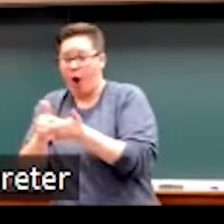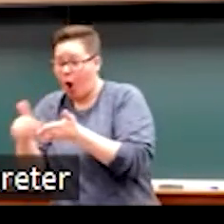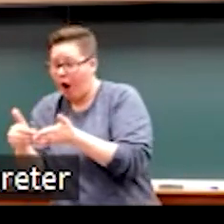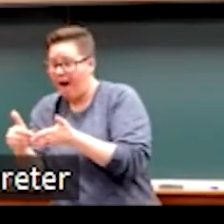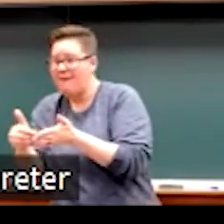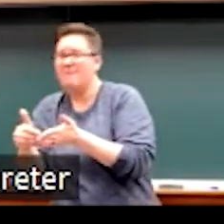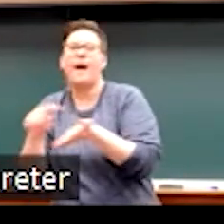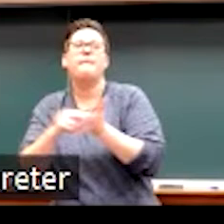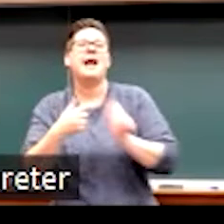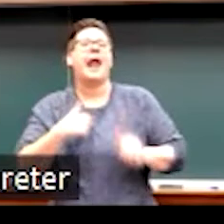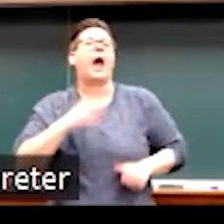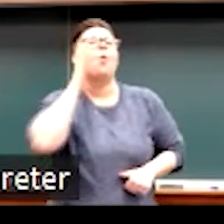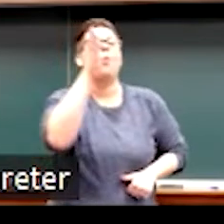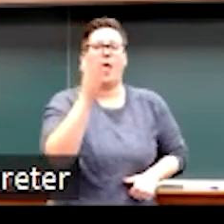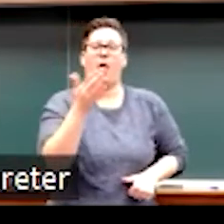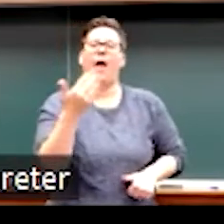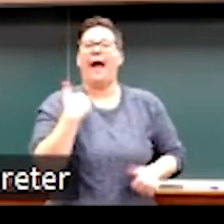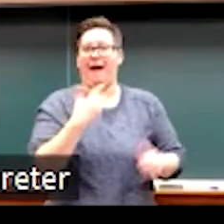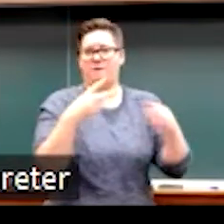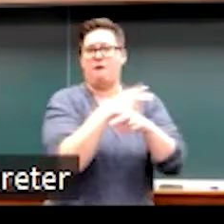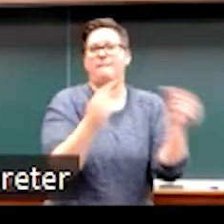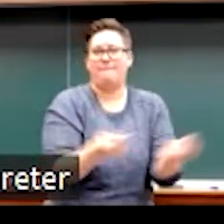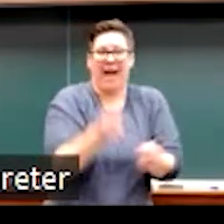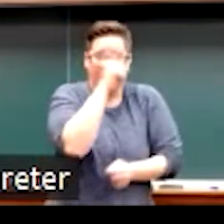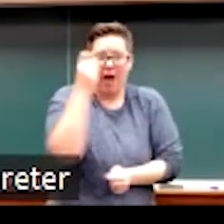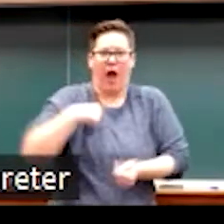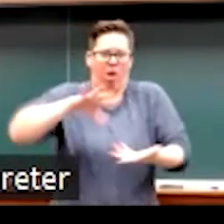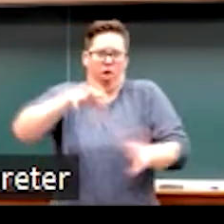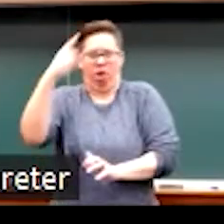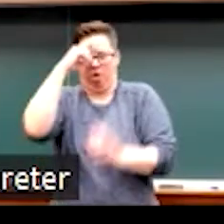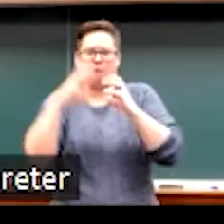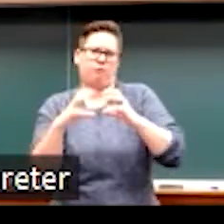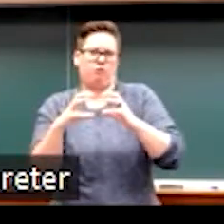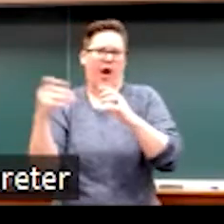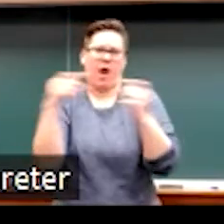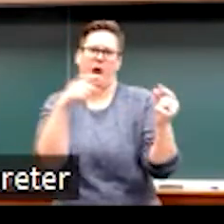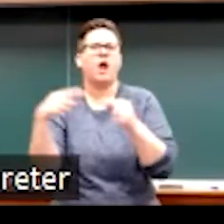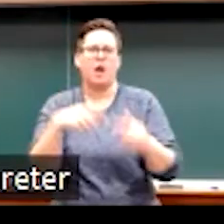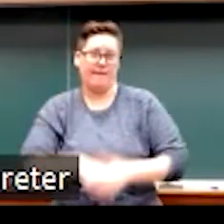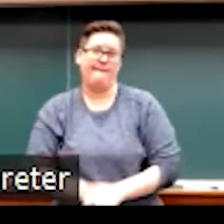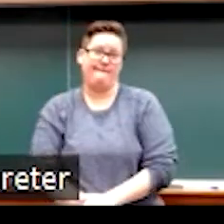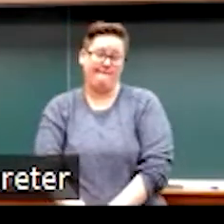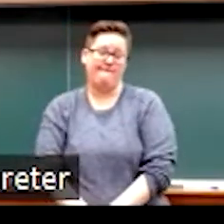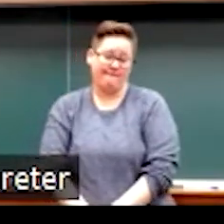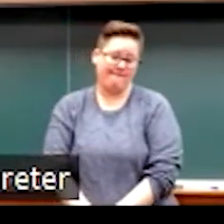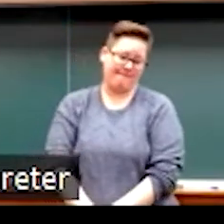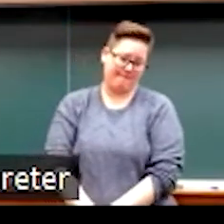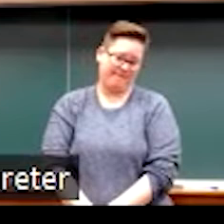and greater impairment in the context of pain, strictly as a function of dysregulating these overlapping regions.